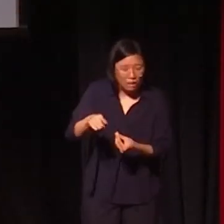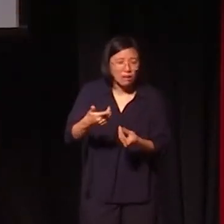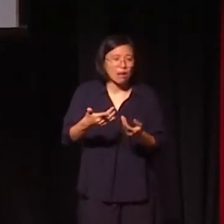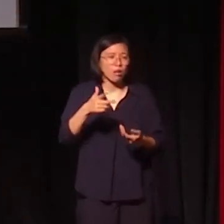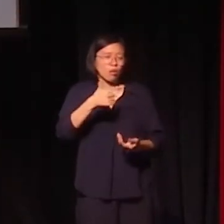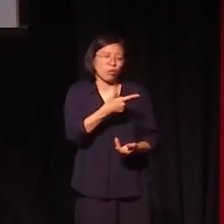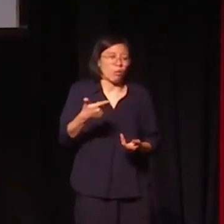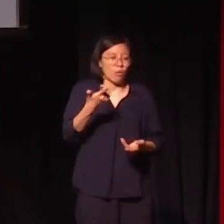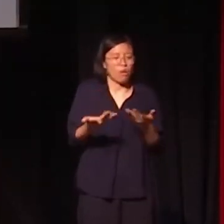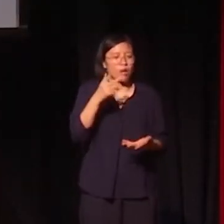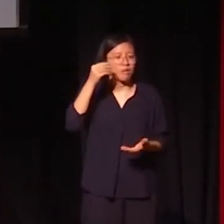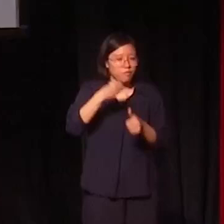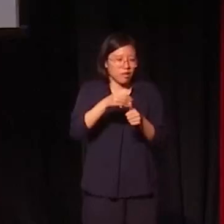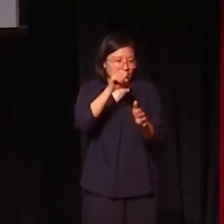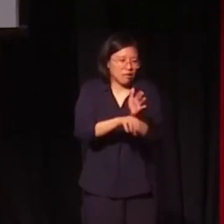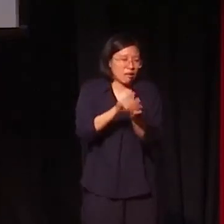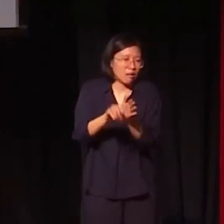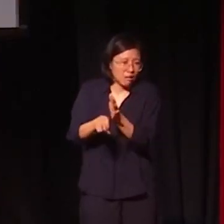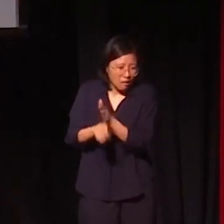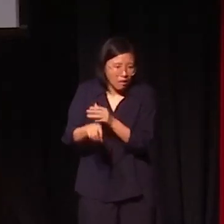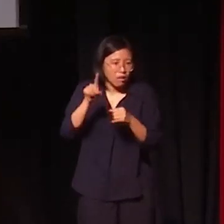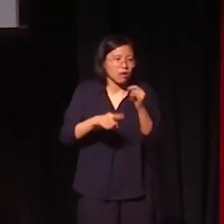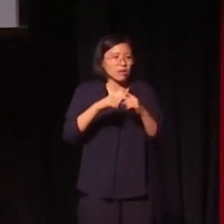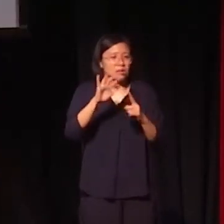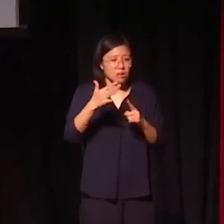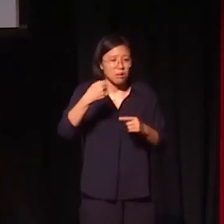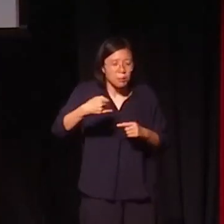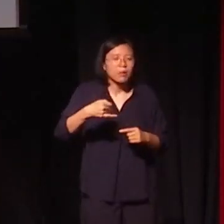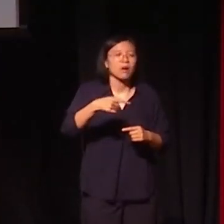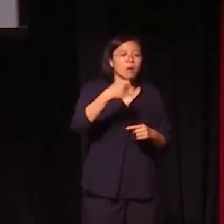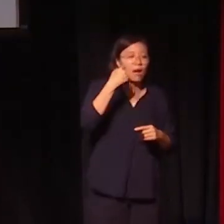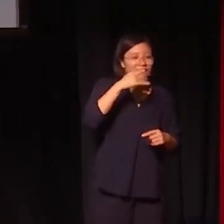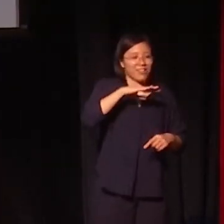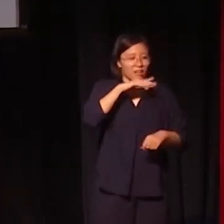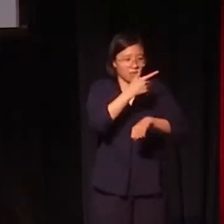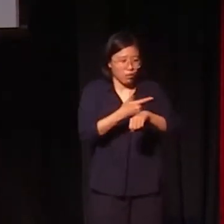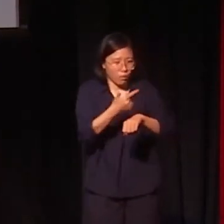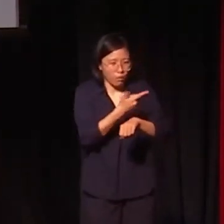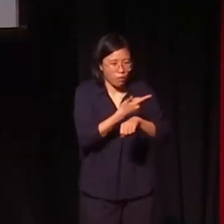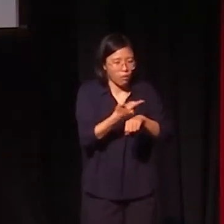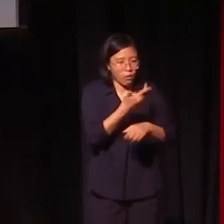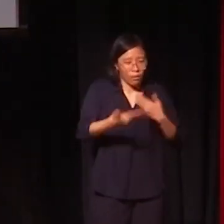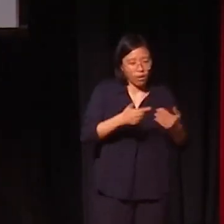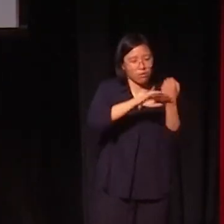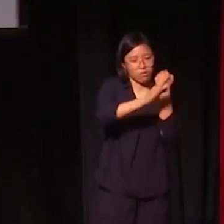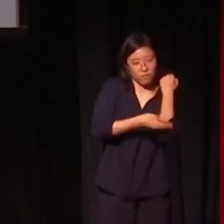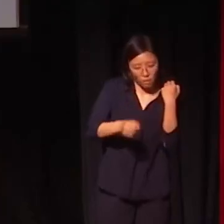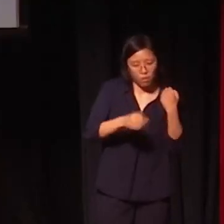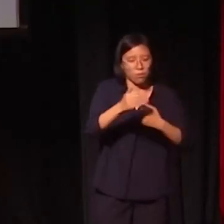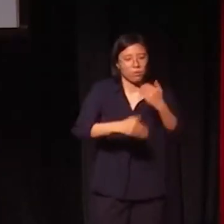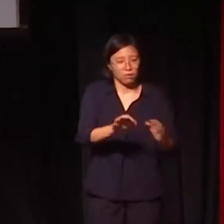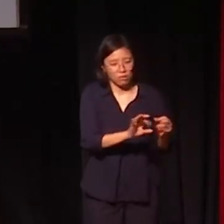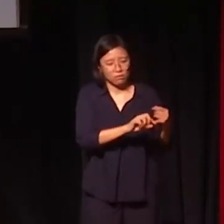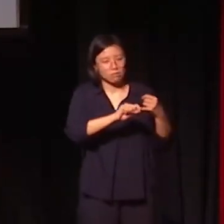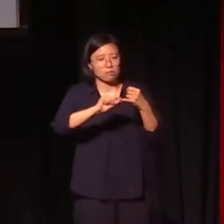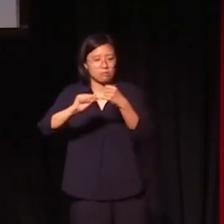is that, again, deaf people are having to wait until they get interpreters. So this is actually impacting on the level of participation. So by working with